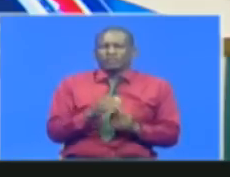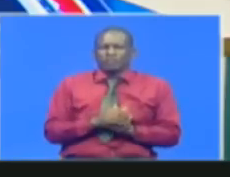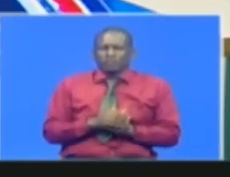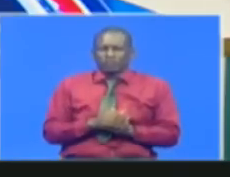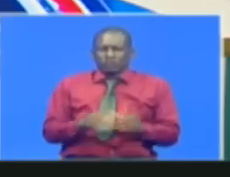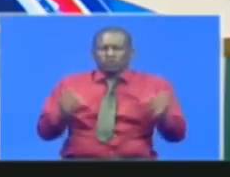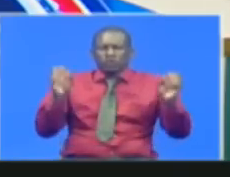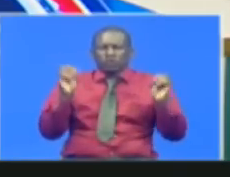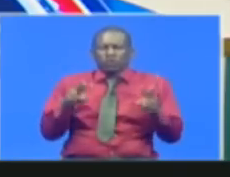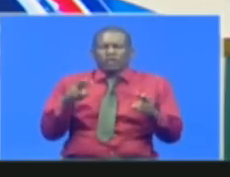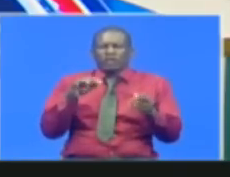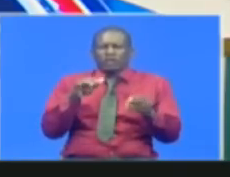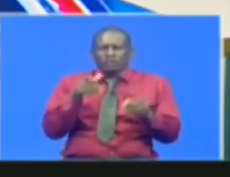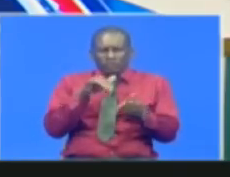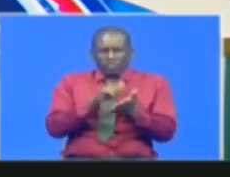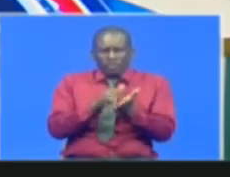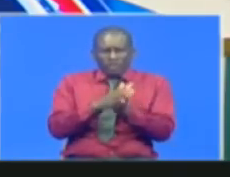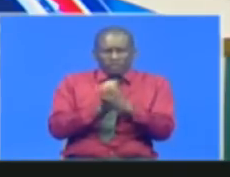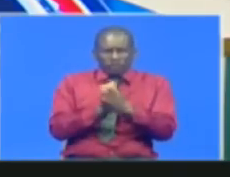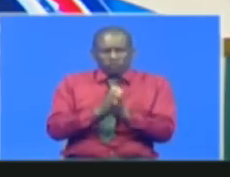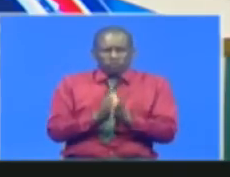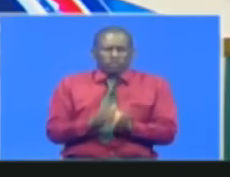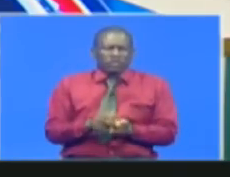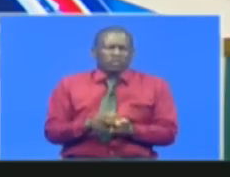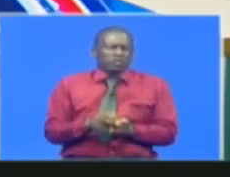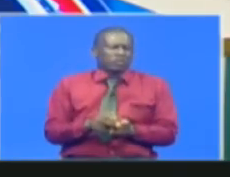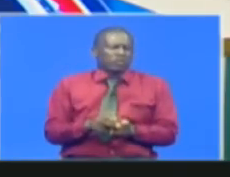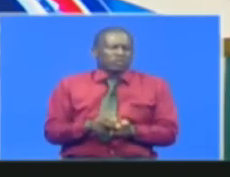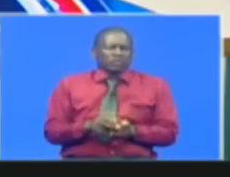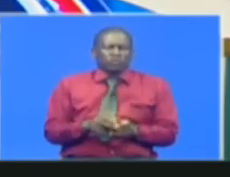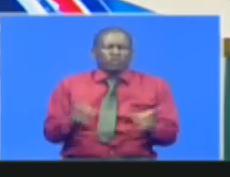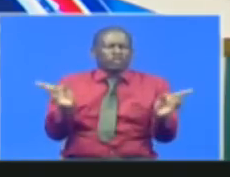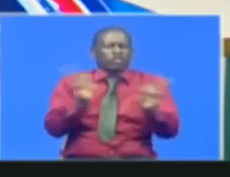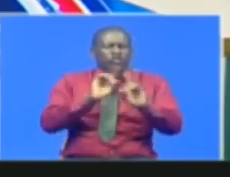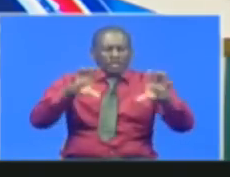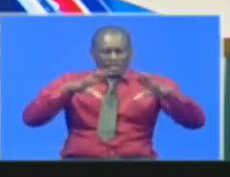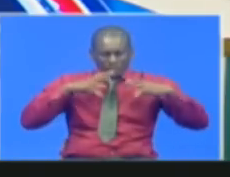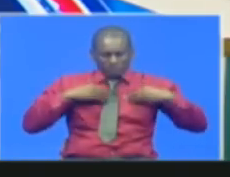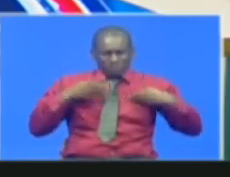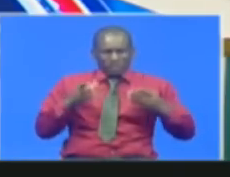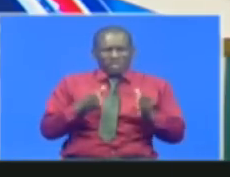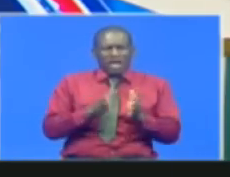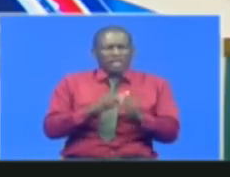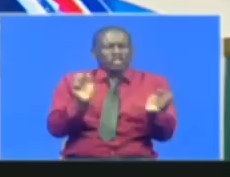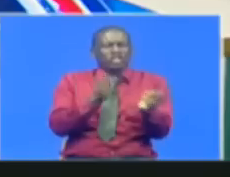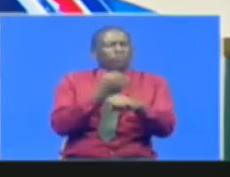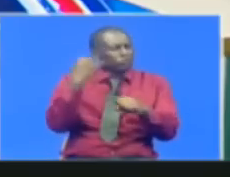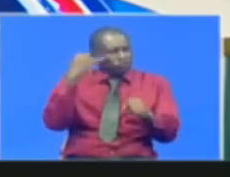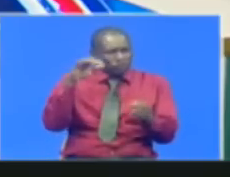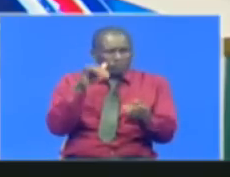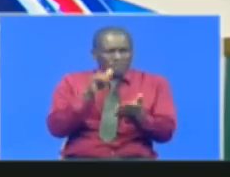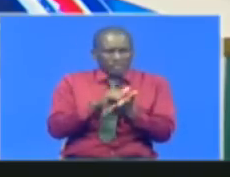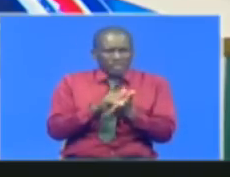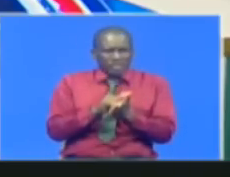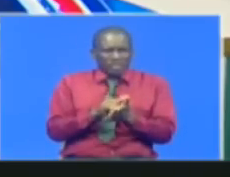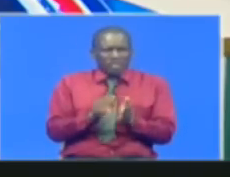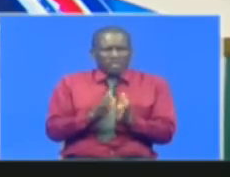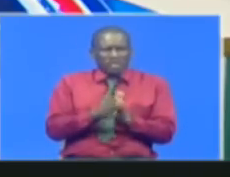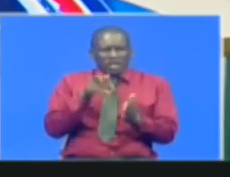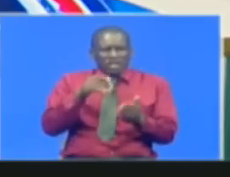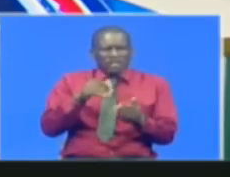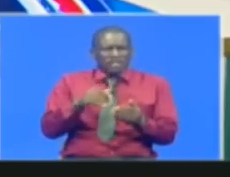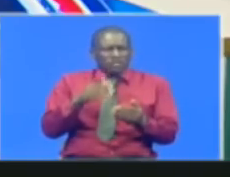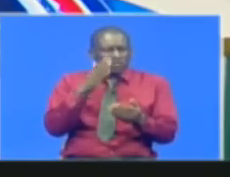All right, that sort of cruelty is just unacceptable and unimaginable, really. It's been a really